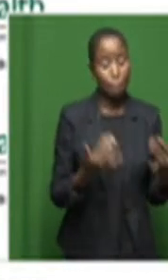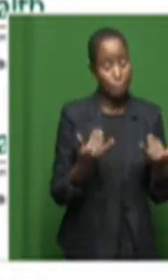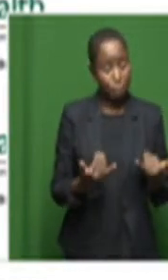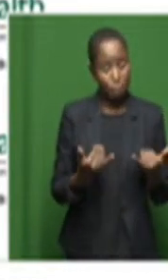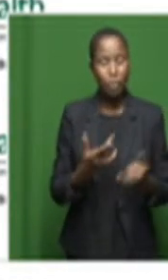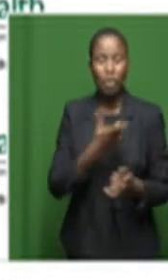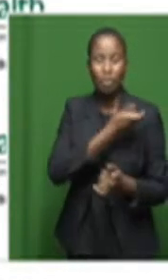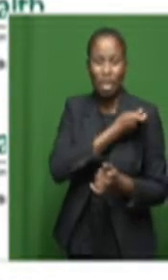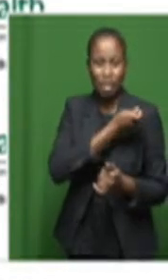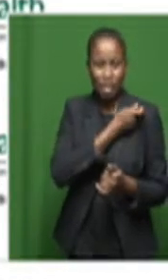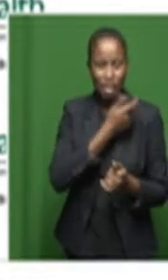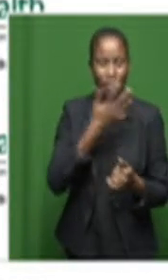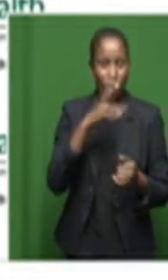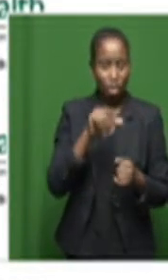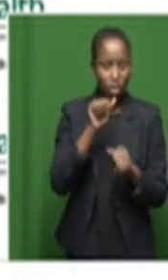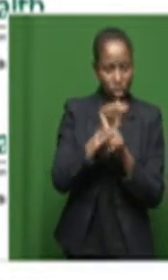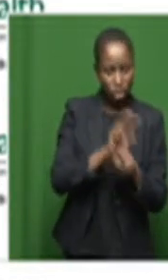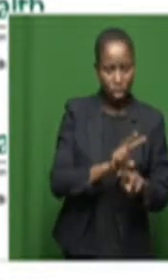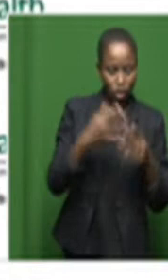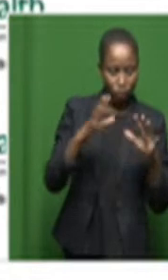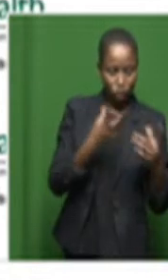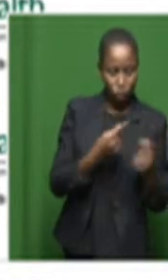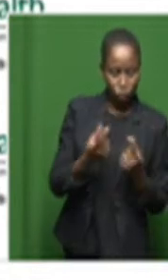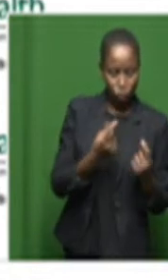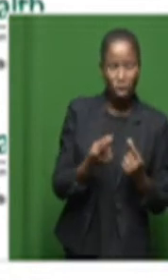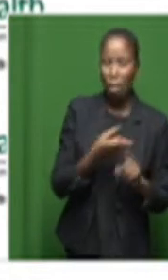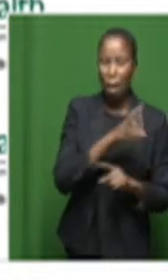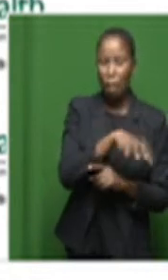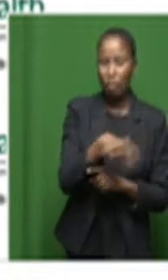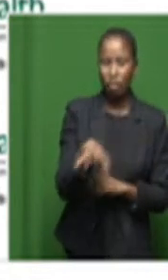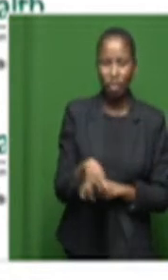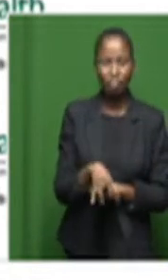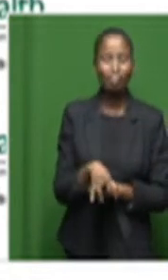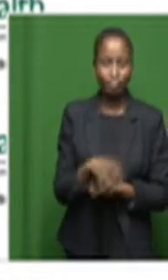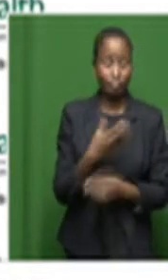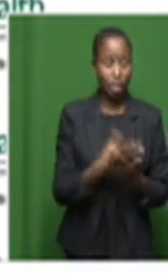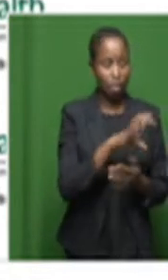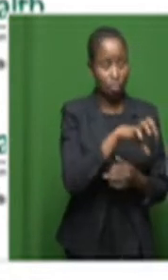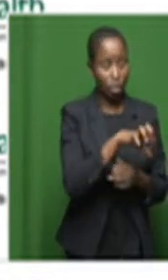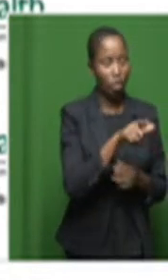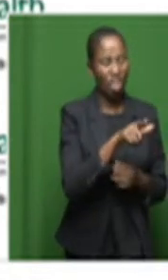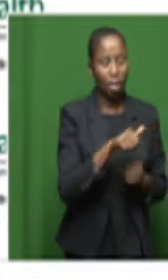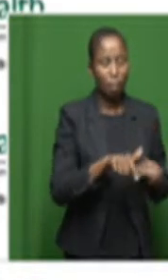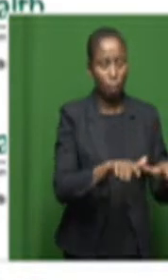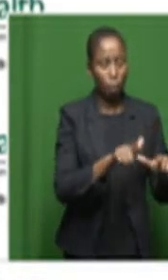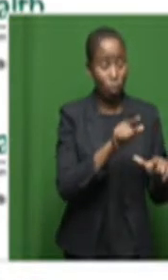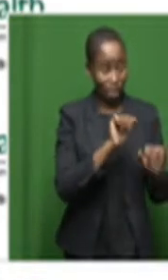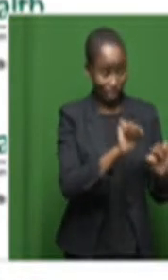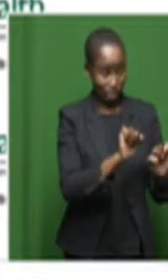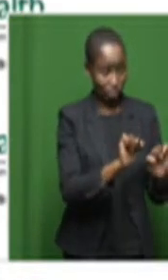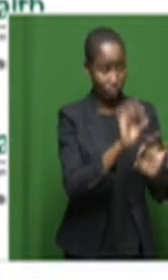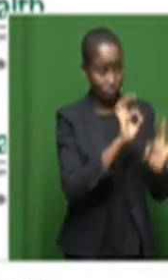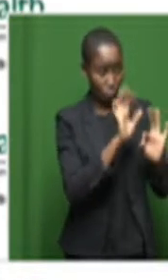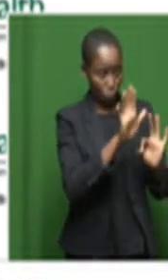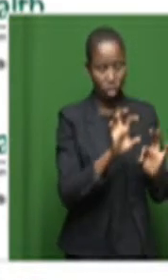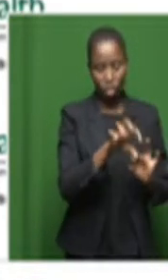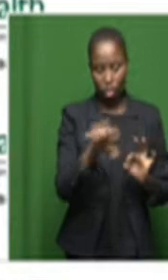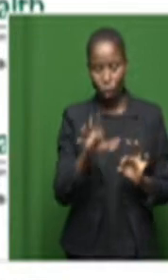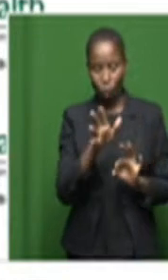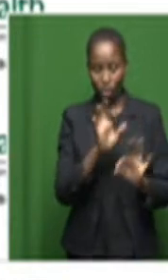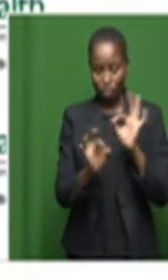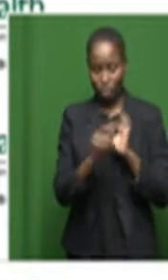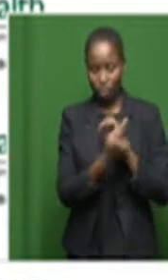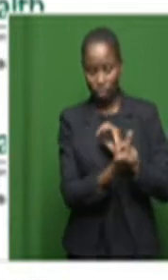to give you a sense without going into all provinces, and again, Limpopo will give us their progress. At the